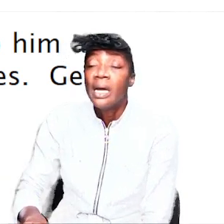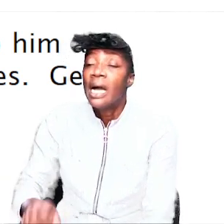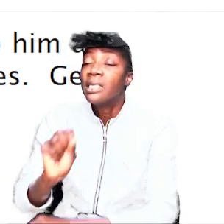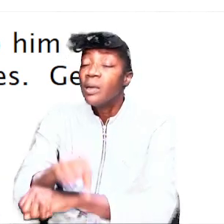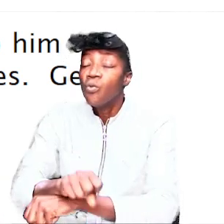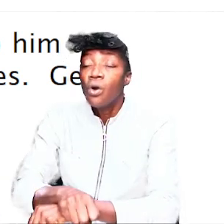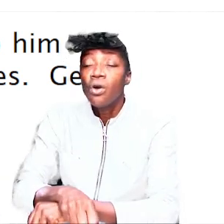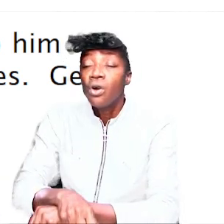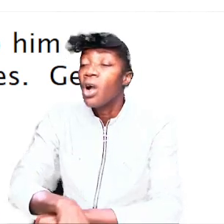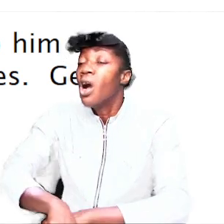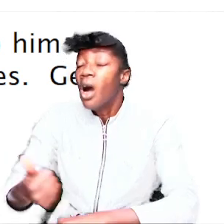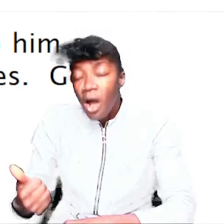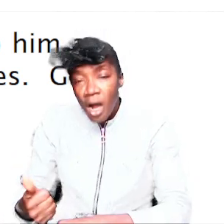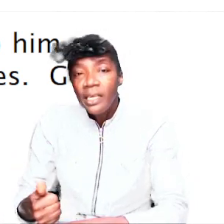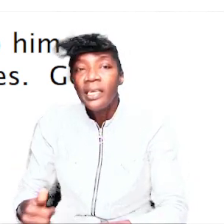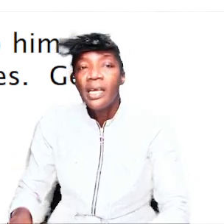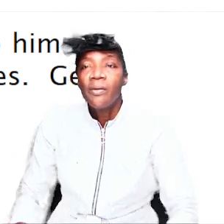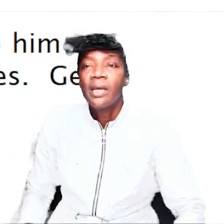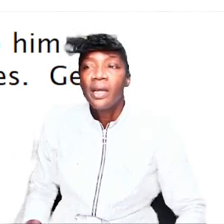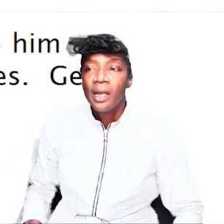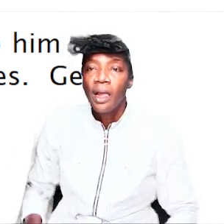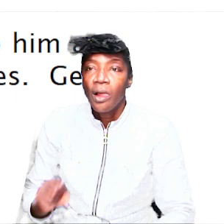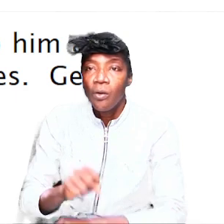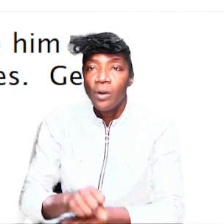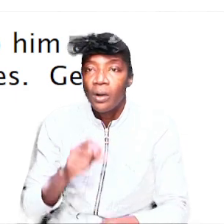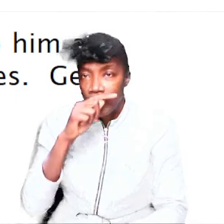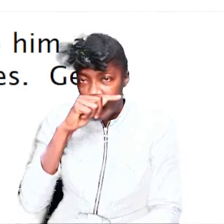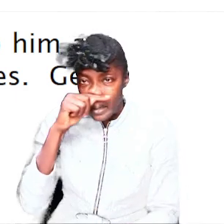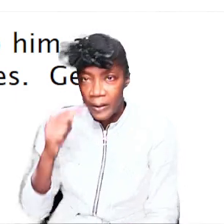normal living duties.